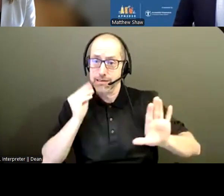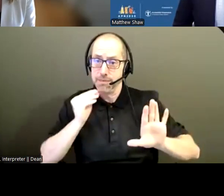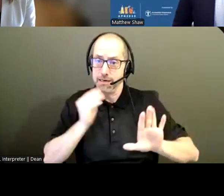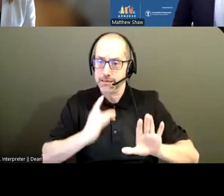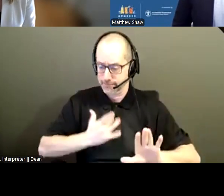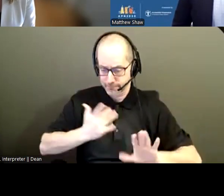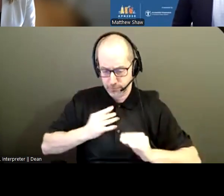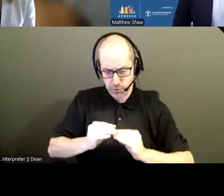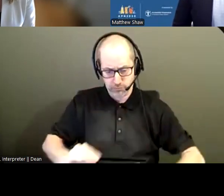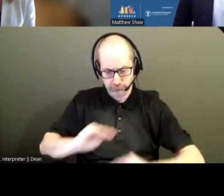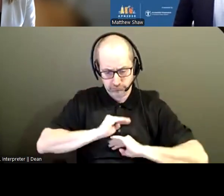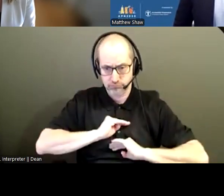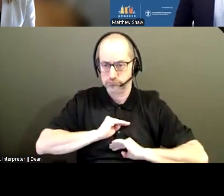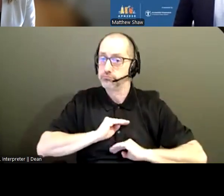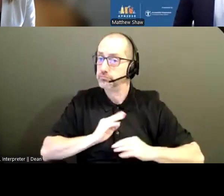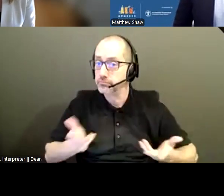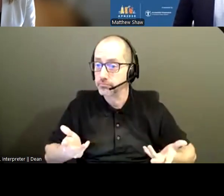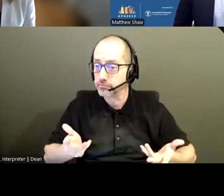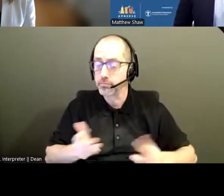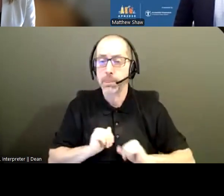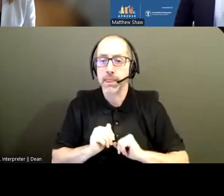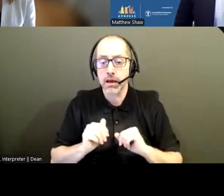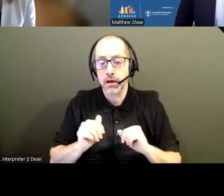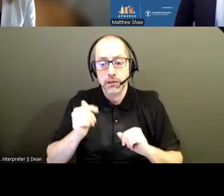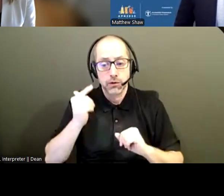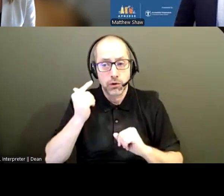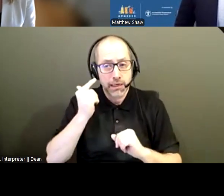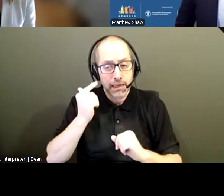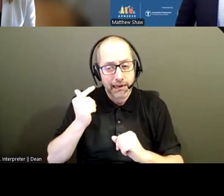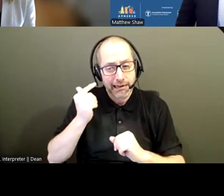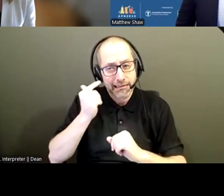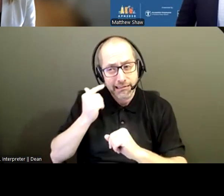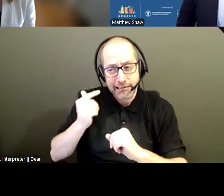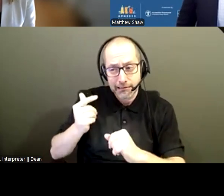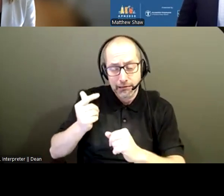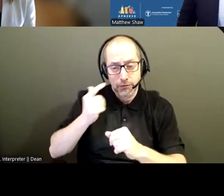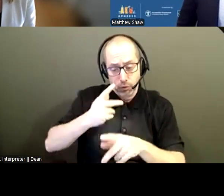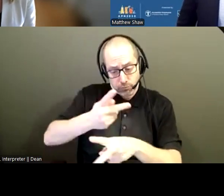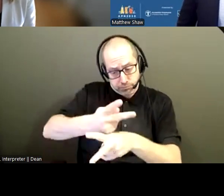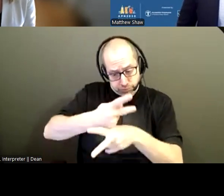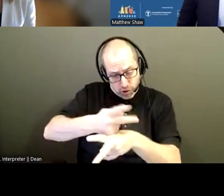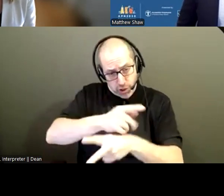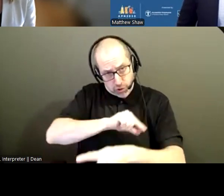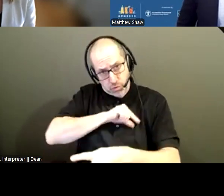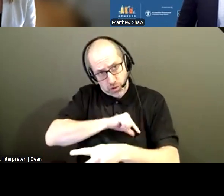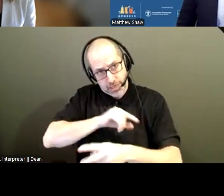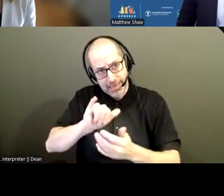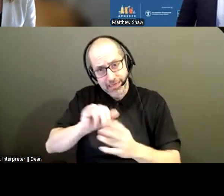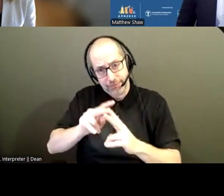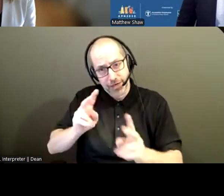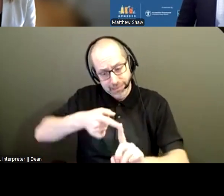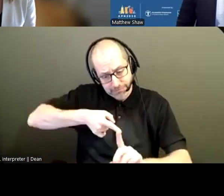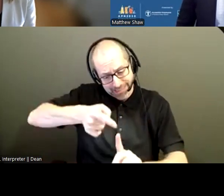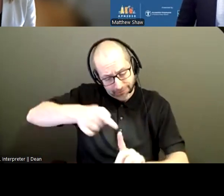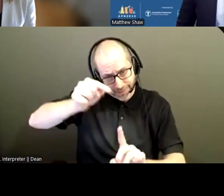process. So I think it's hyper specific in terms of product quality, but an example